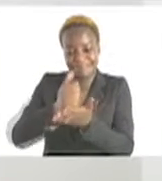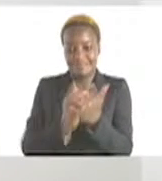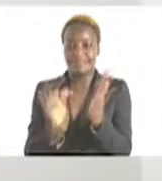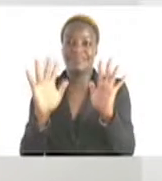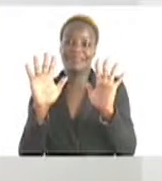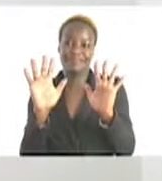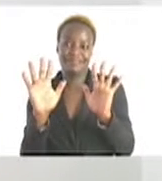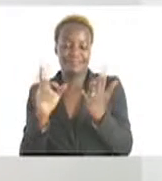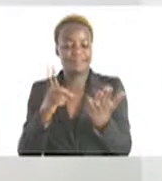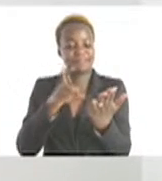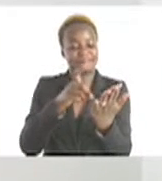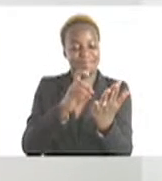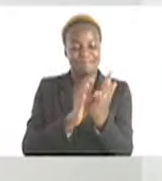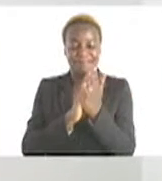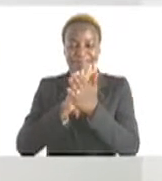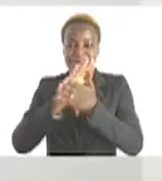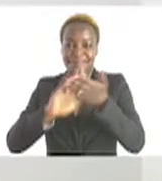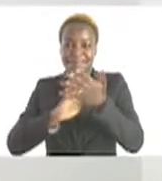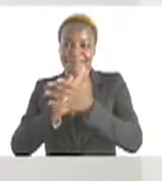our hands.